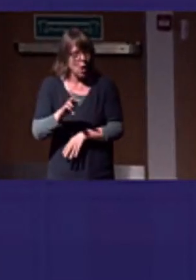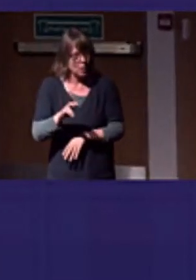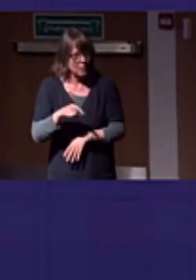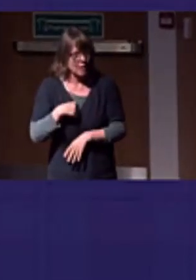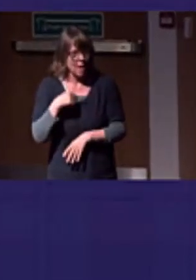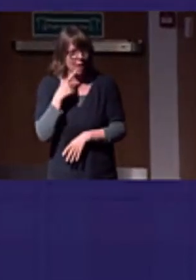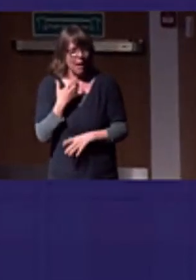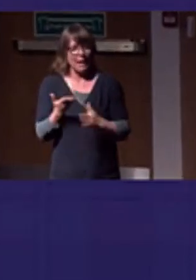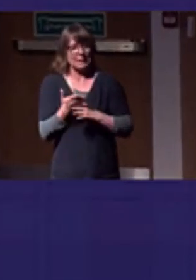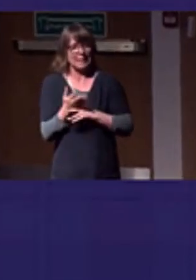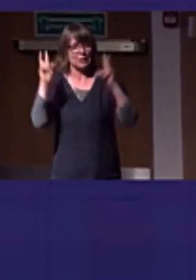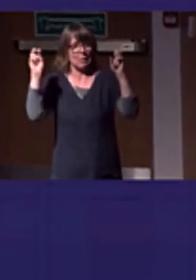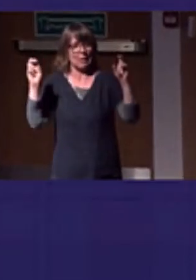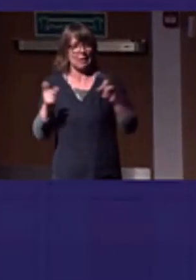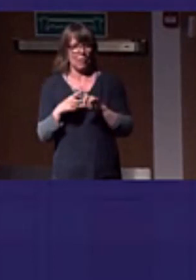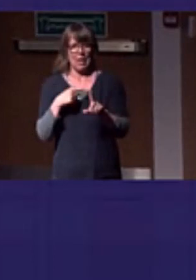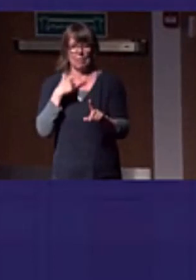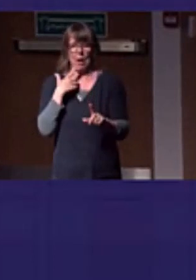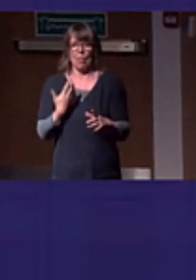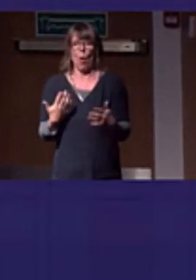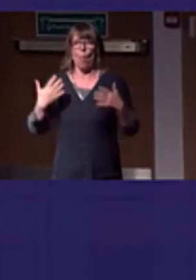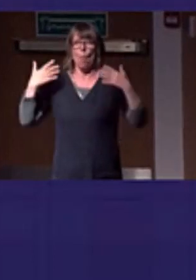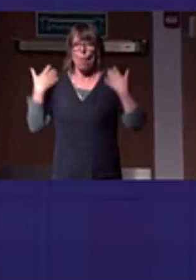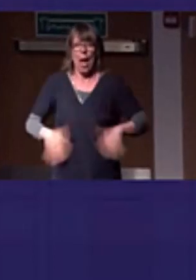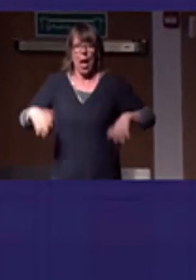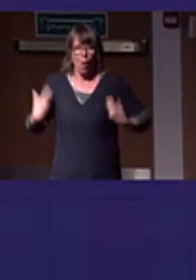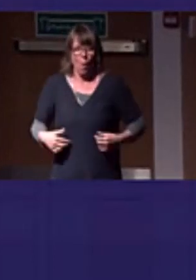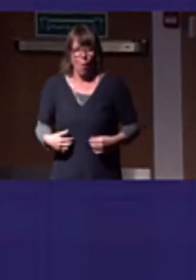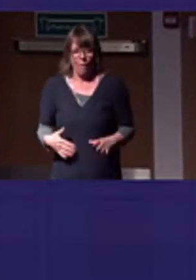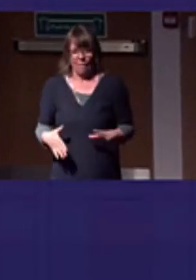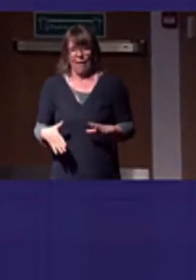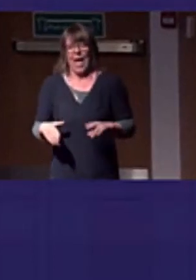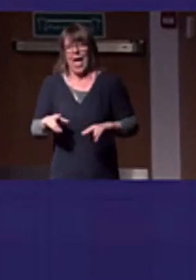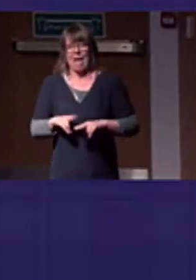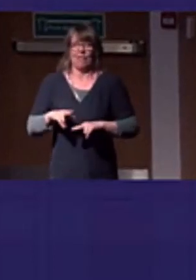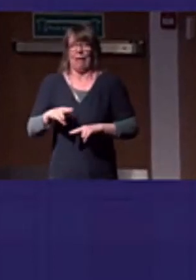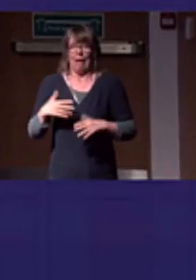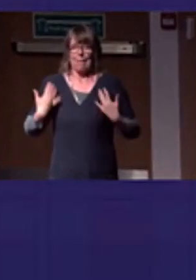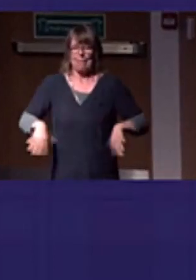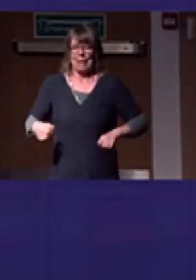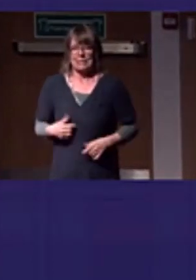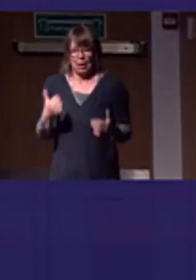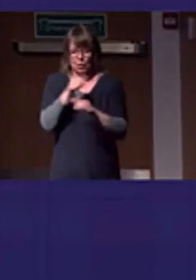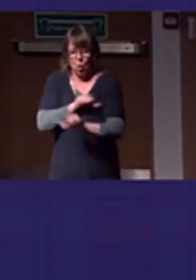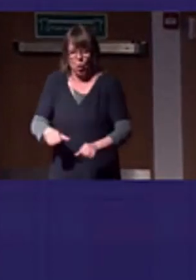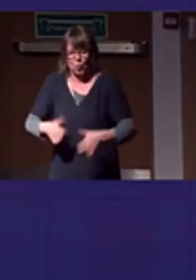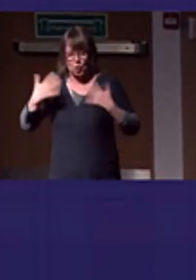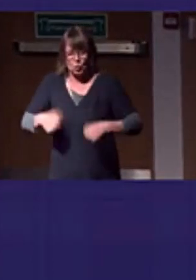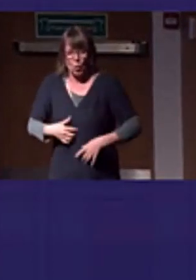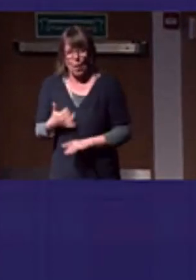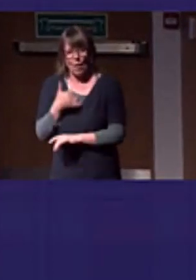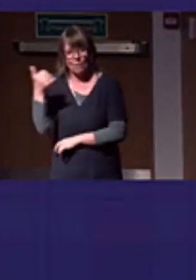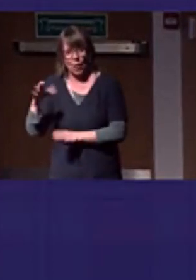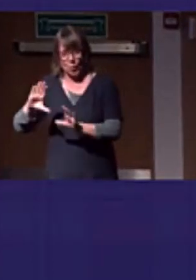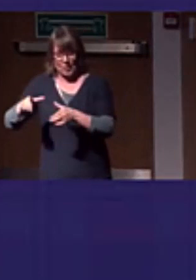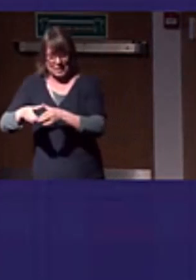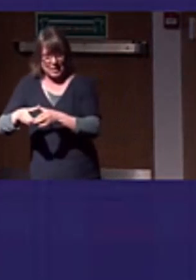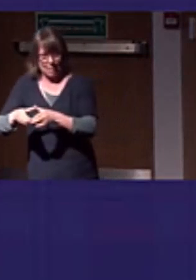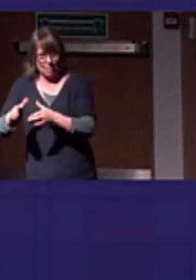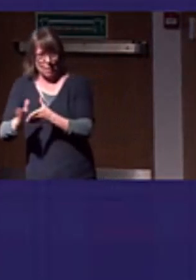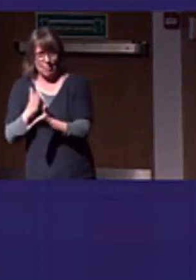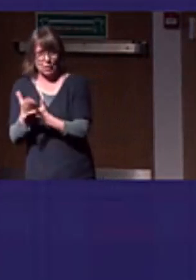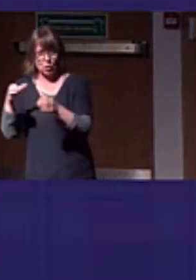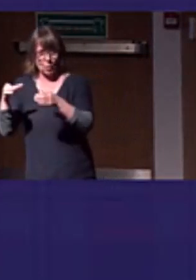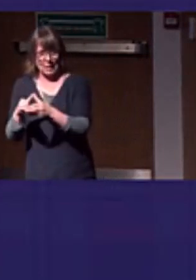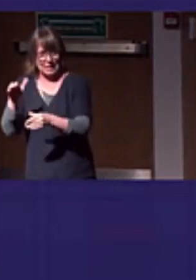didn't expect it to be so effing amazing. The solutions were so good that I called my team and made them join, and we are gonna